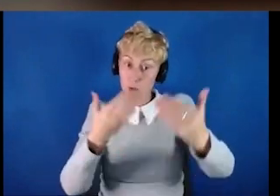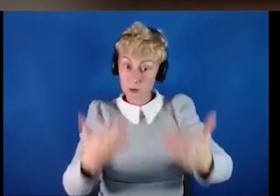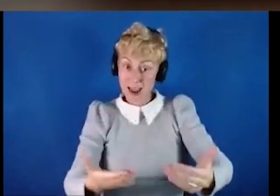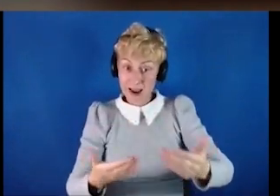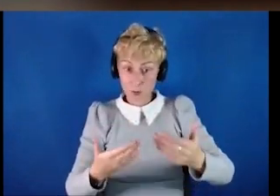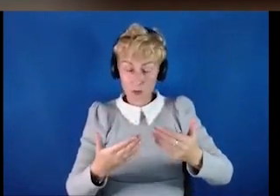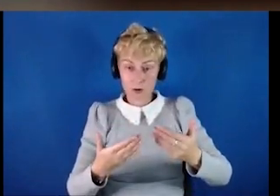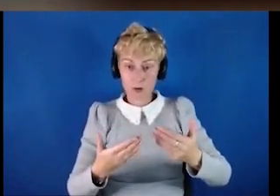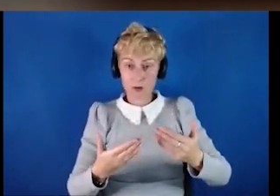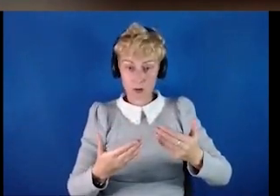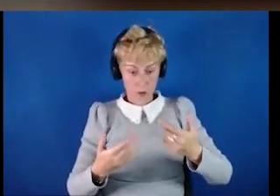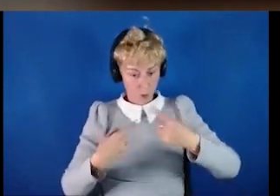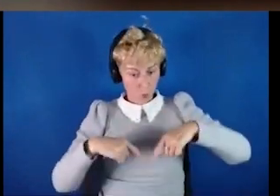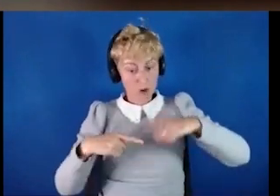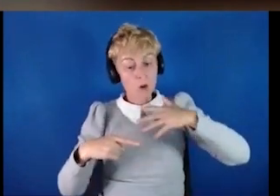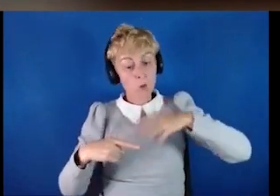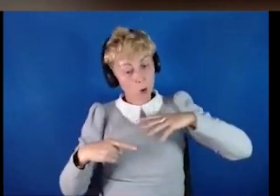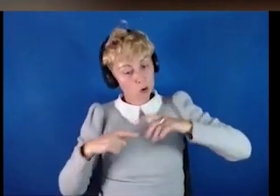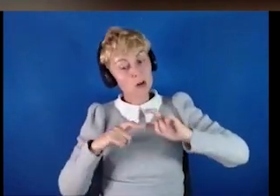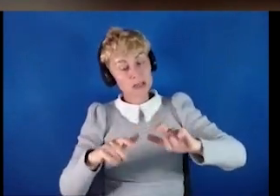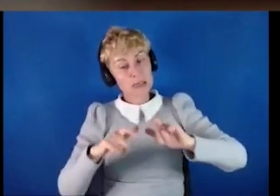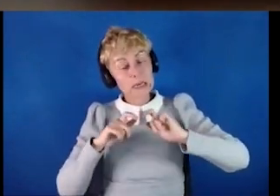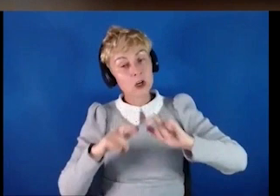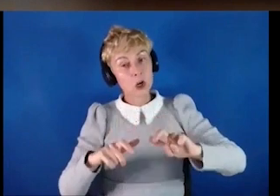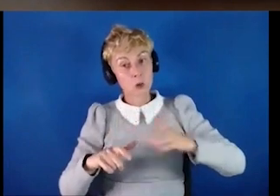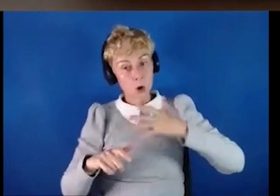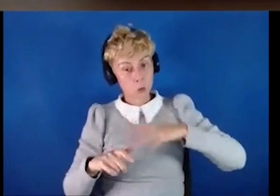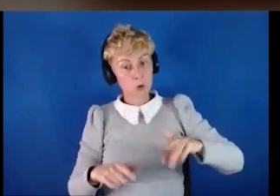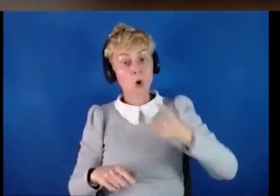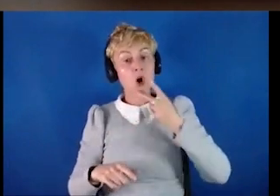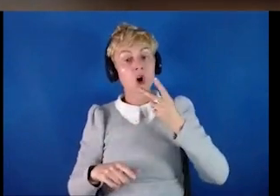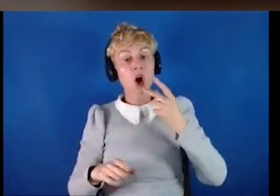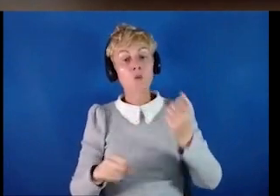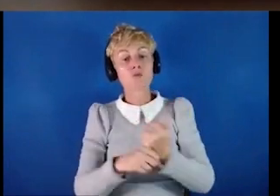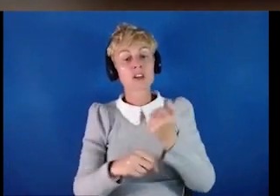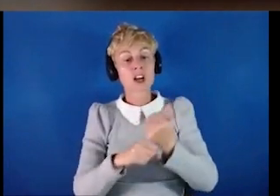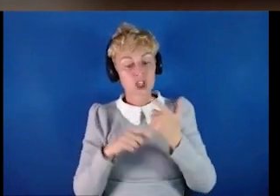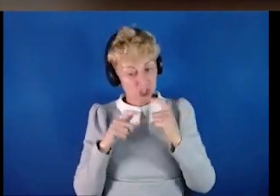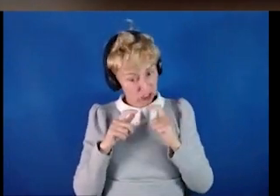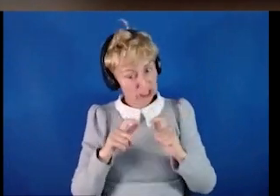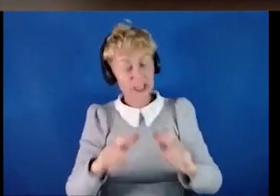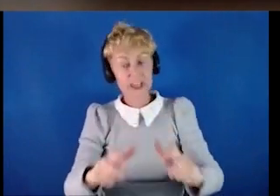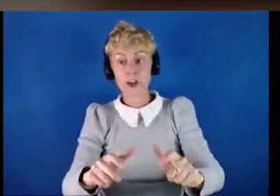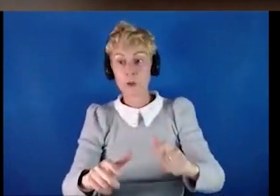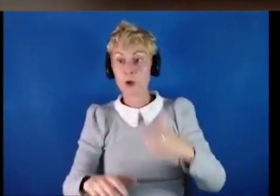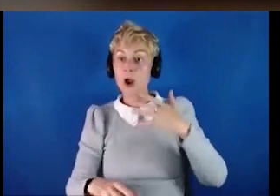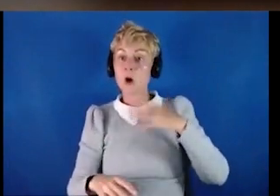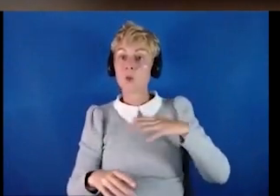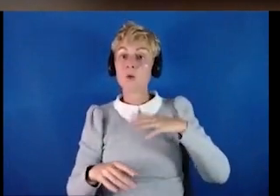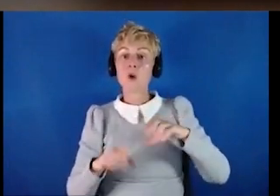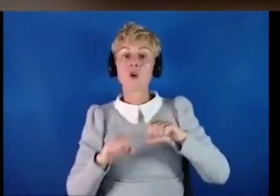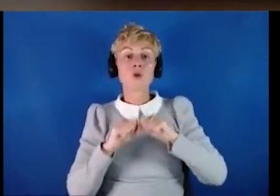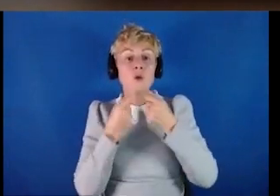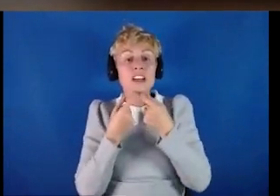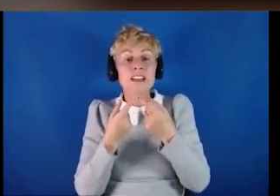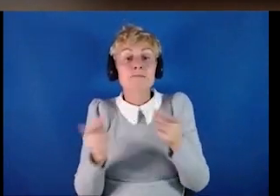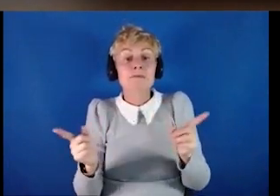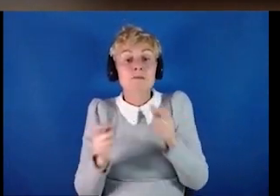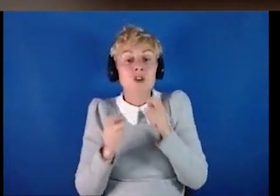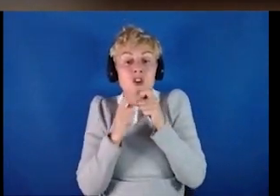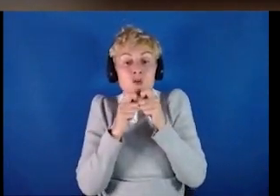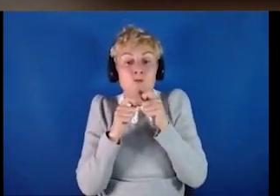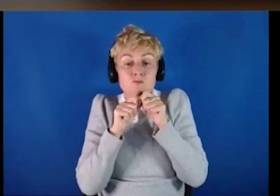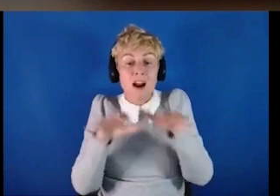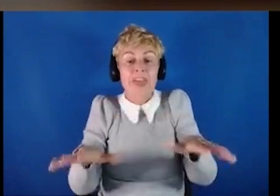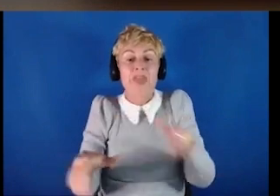it to continue. We want that co-production to continue. We want you to go out and spread the word